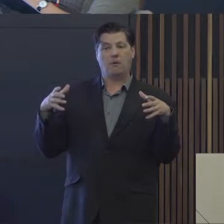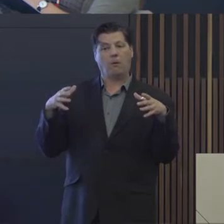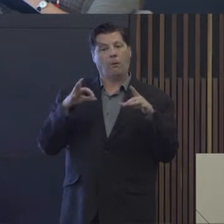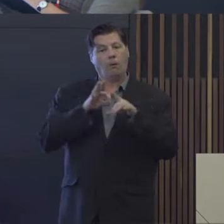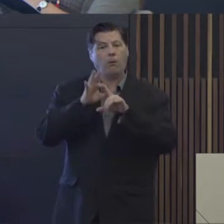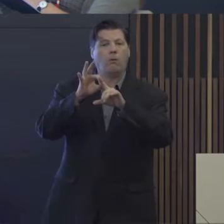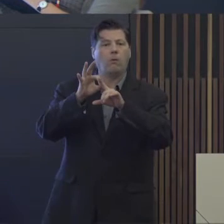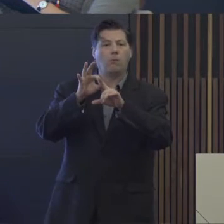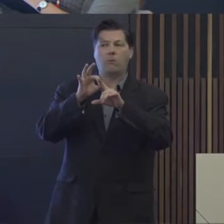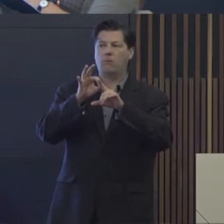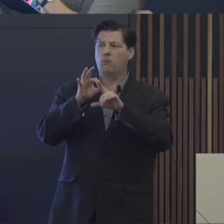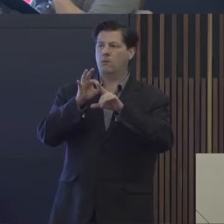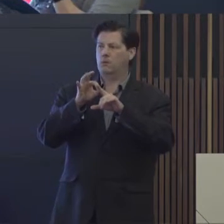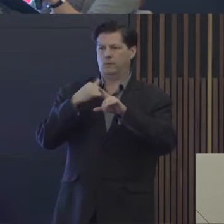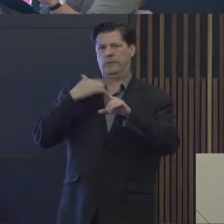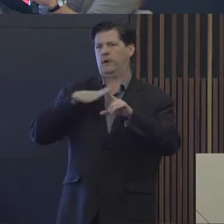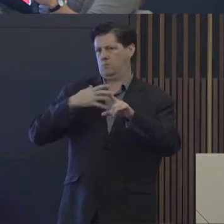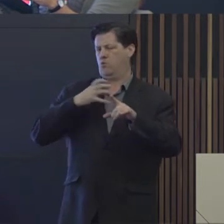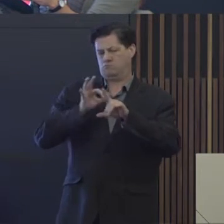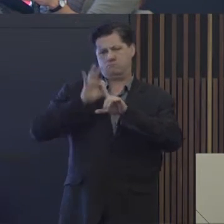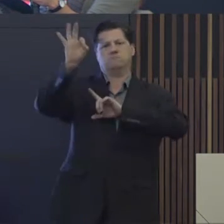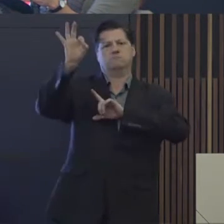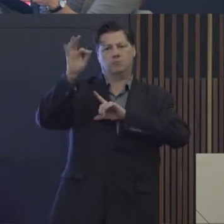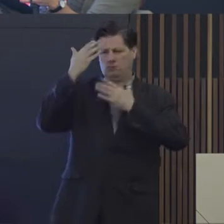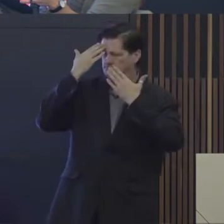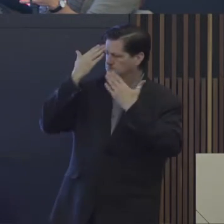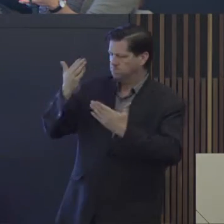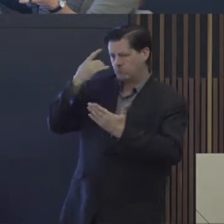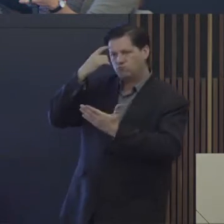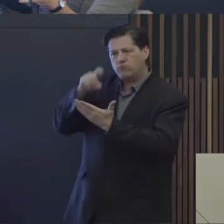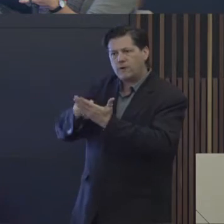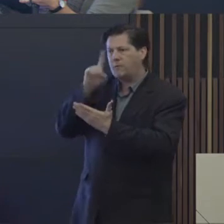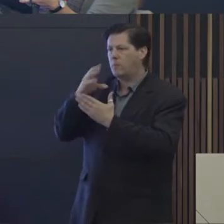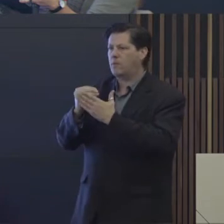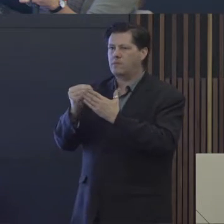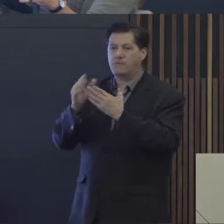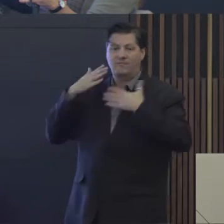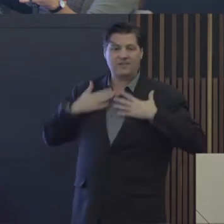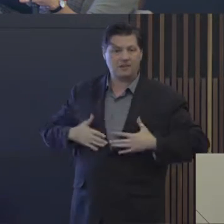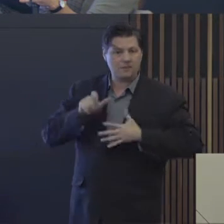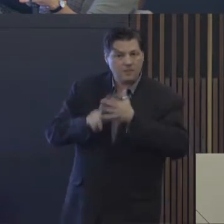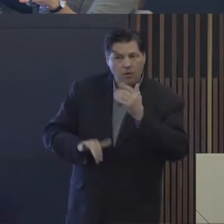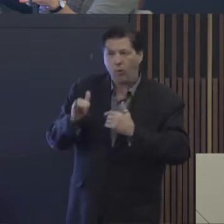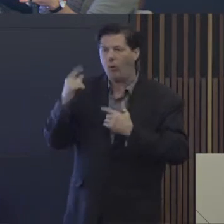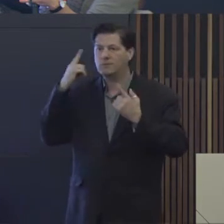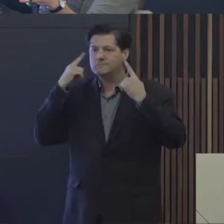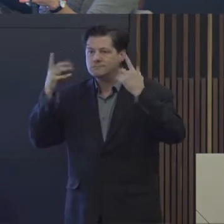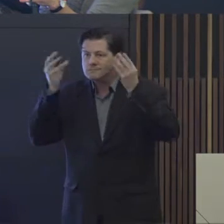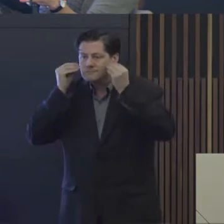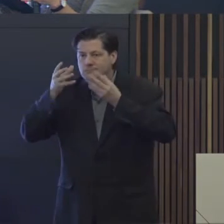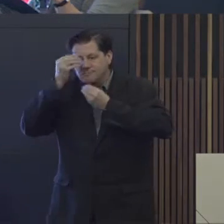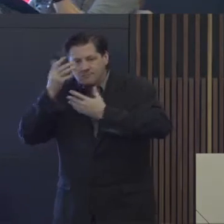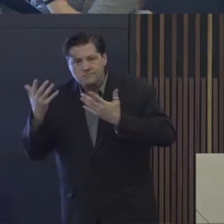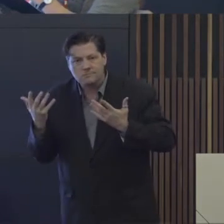in acknowledging and recognising people with physical disabilities, sensory disabilities, but we've still got a long way to go with people